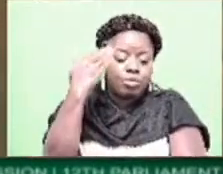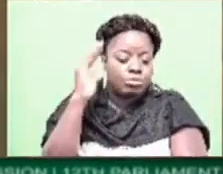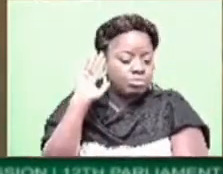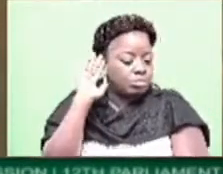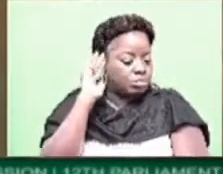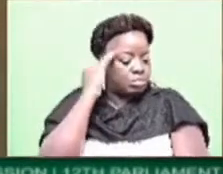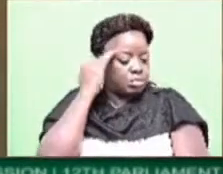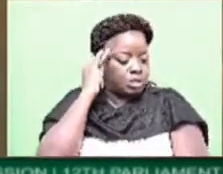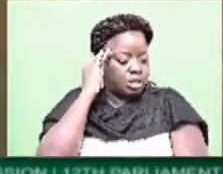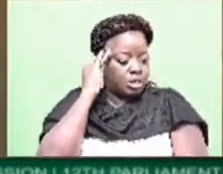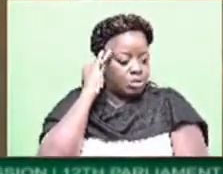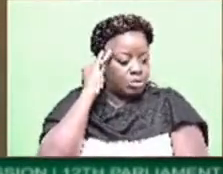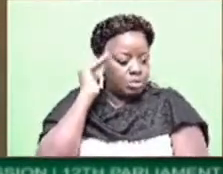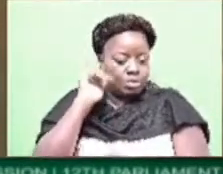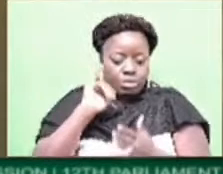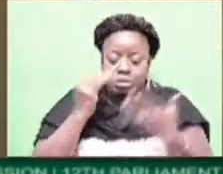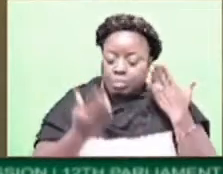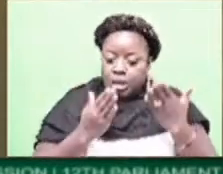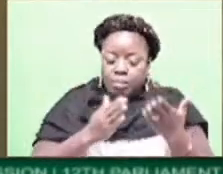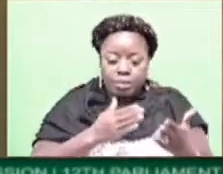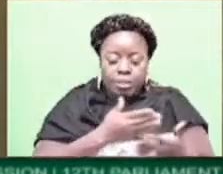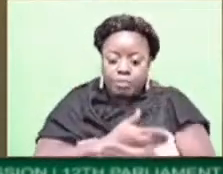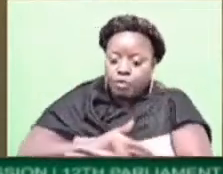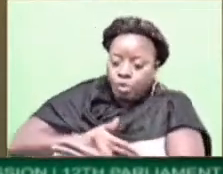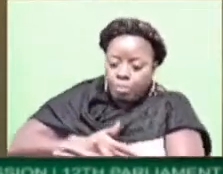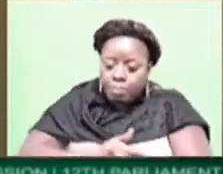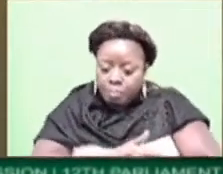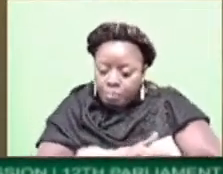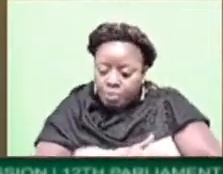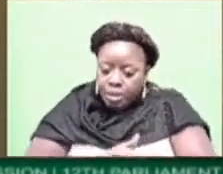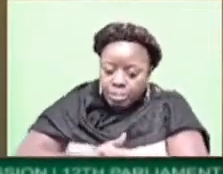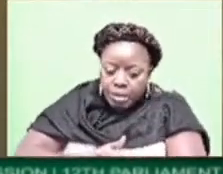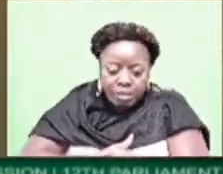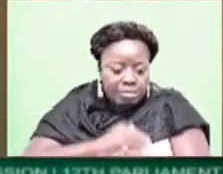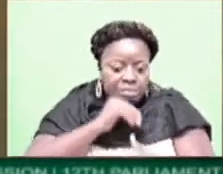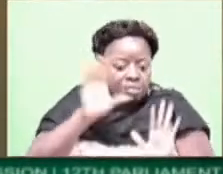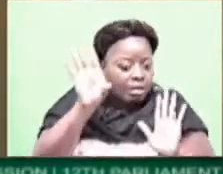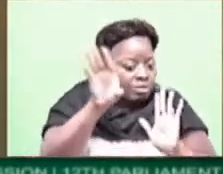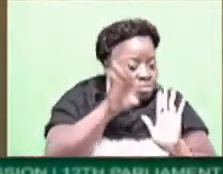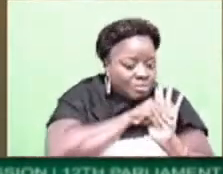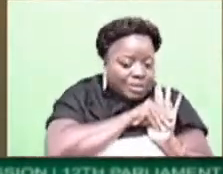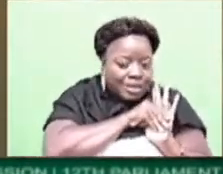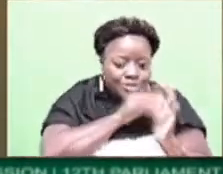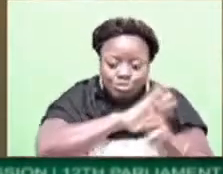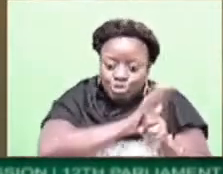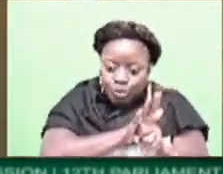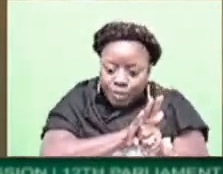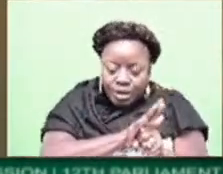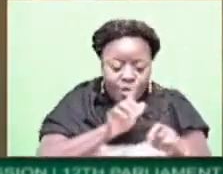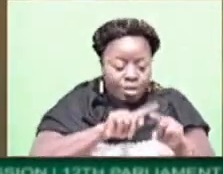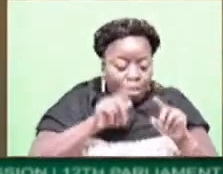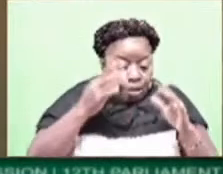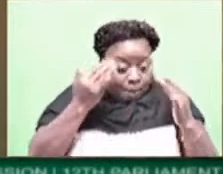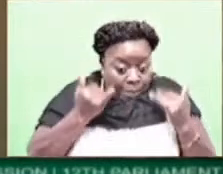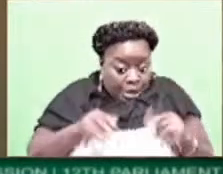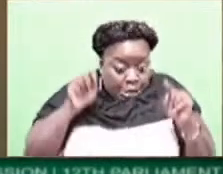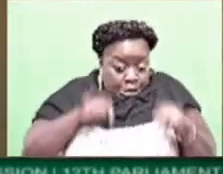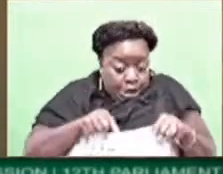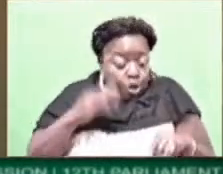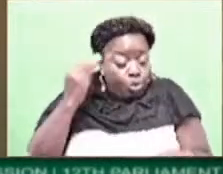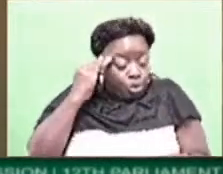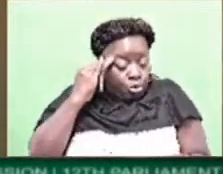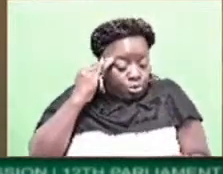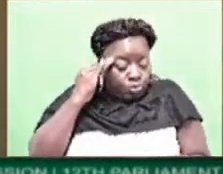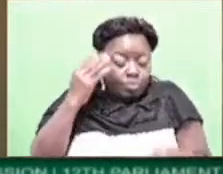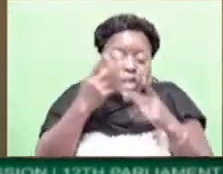know that babies will be so badly affected. We know that now. So parents have to wear